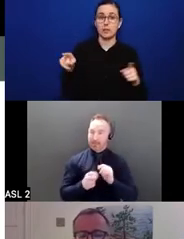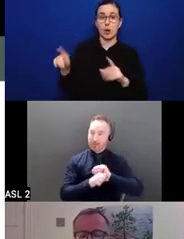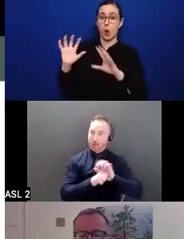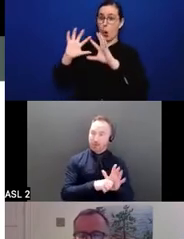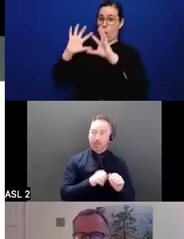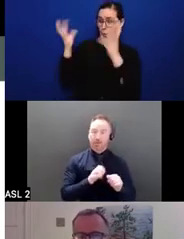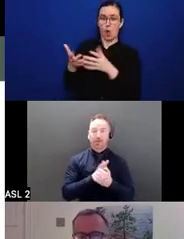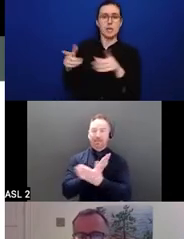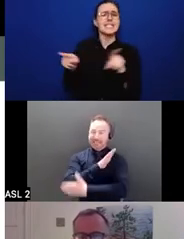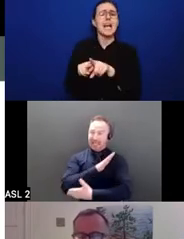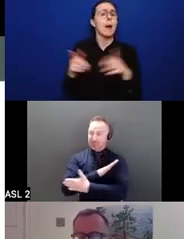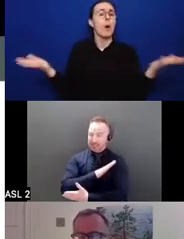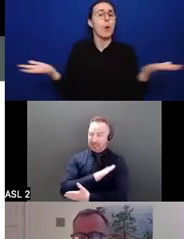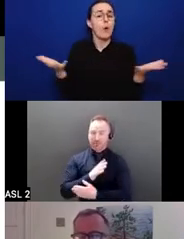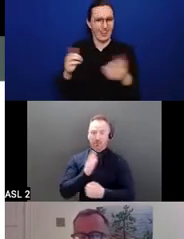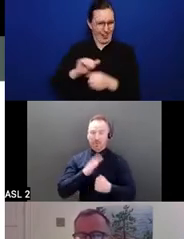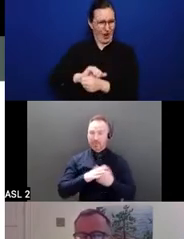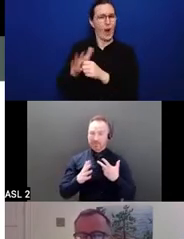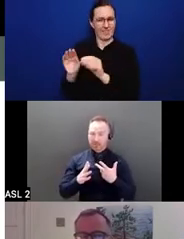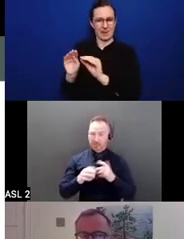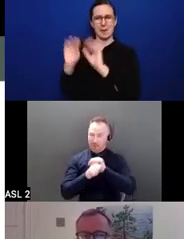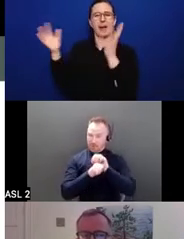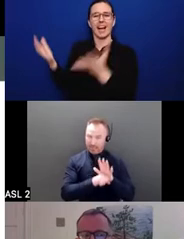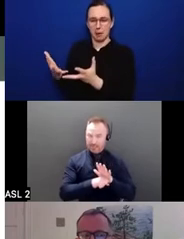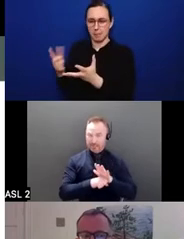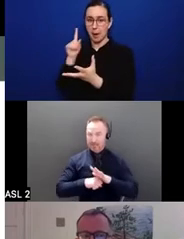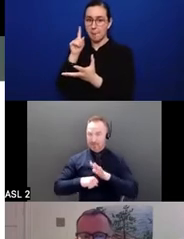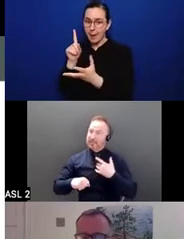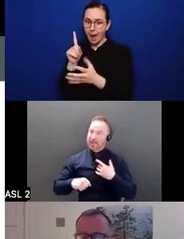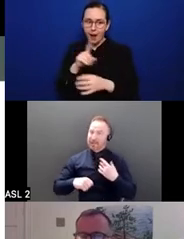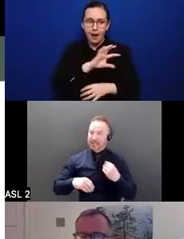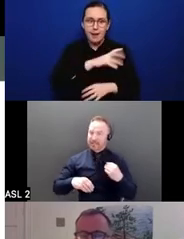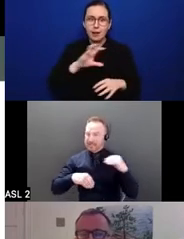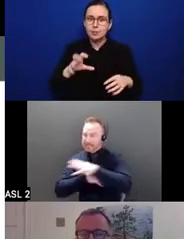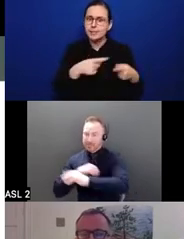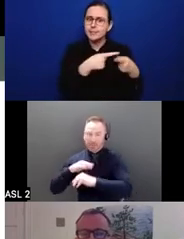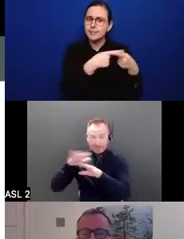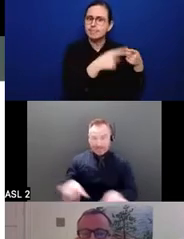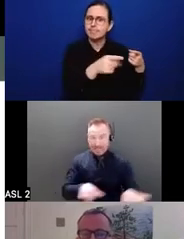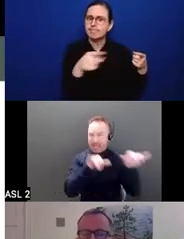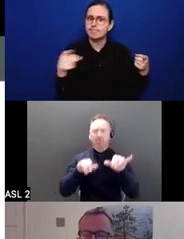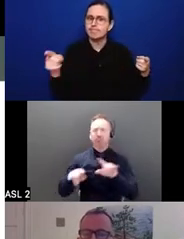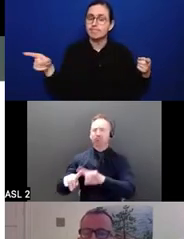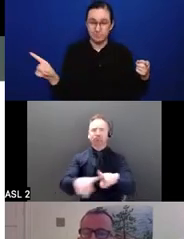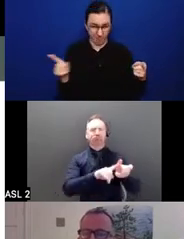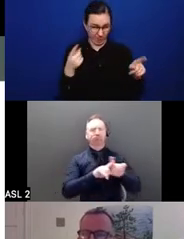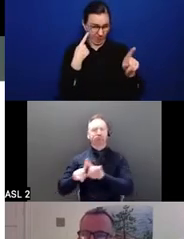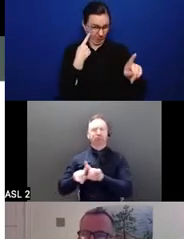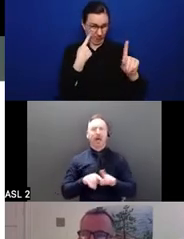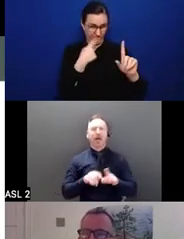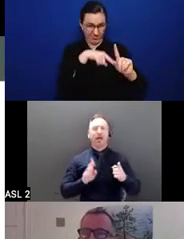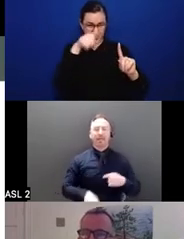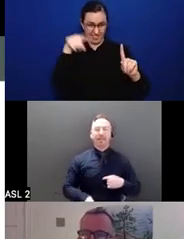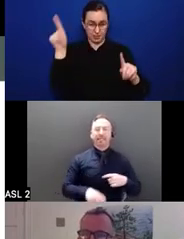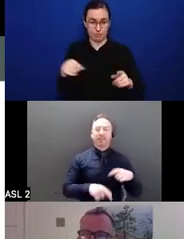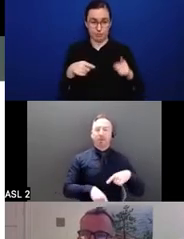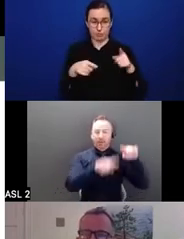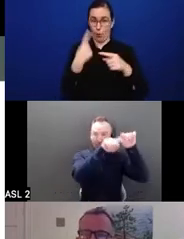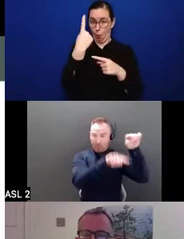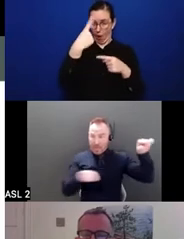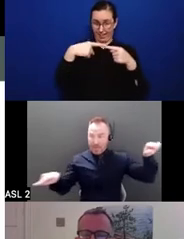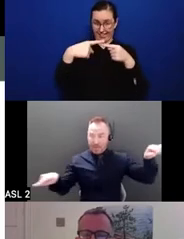ways. There's a graphic on the screen that shows a one-year timeline and waves of cases